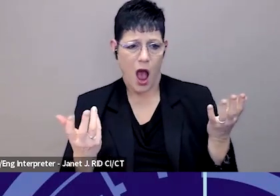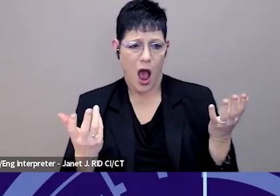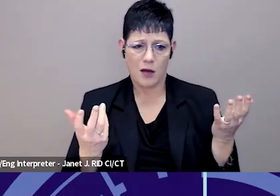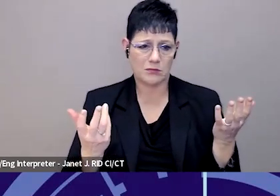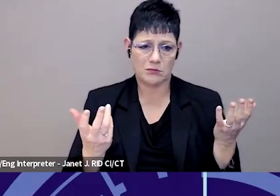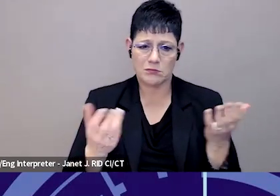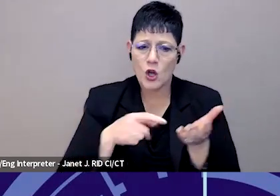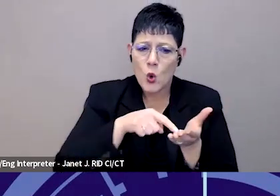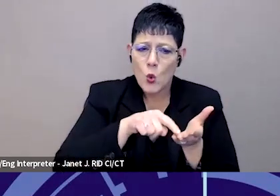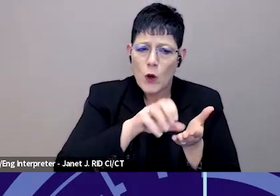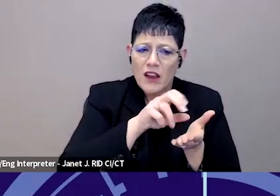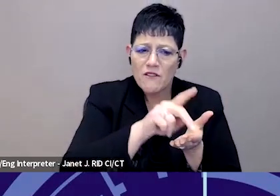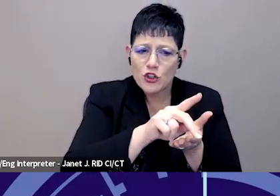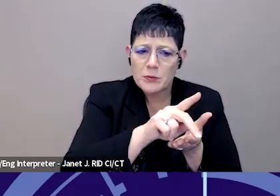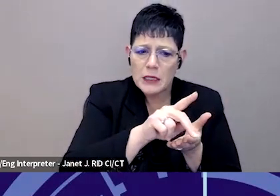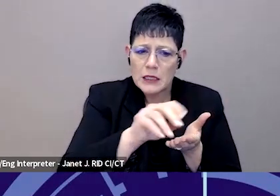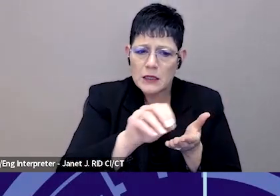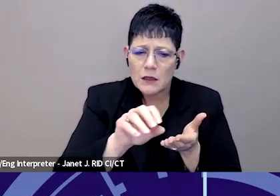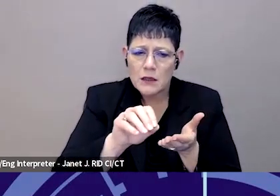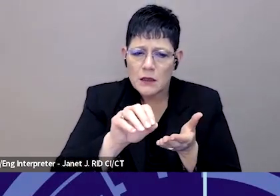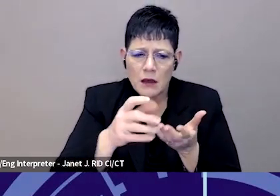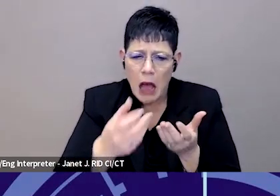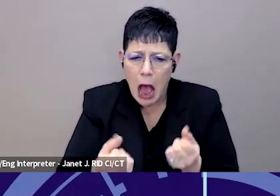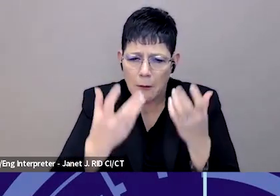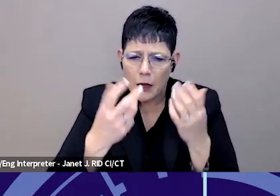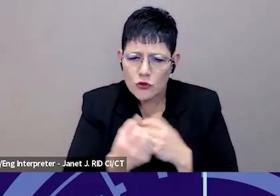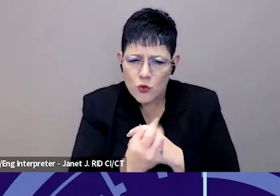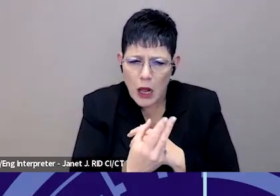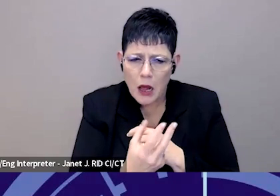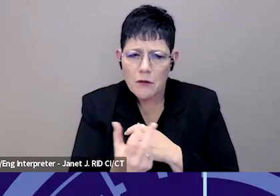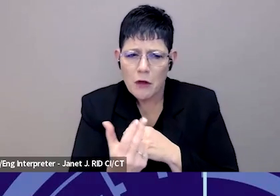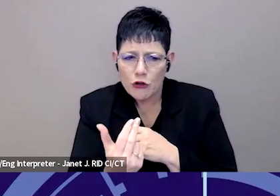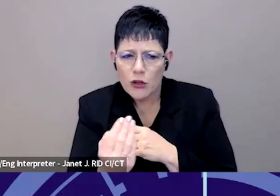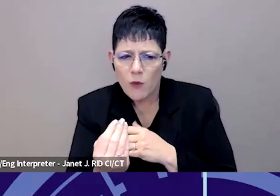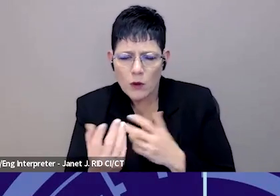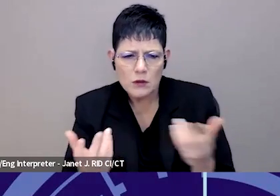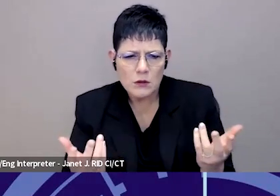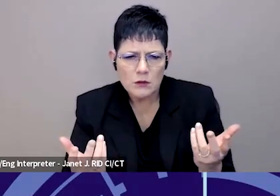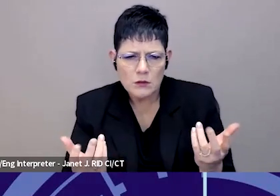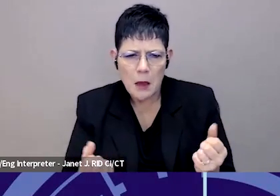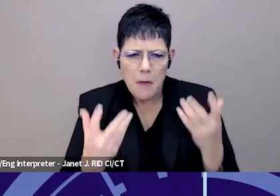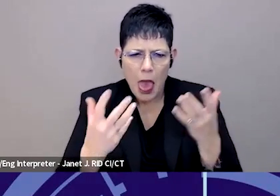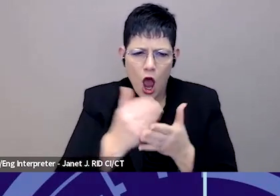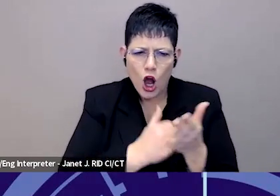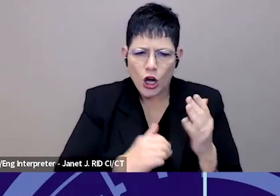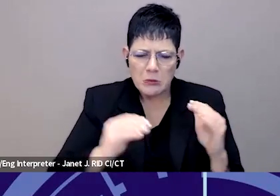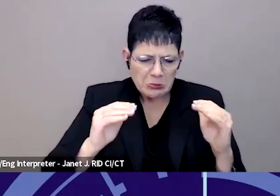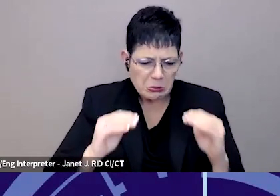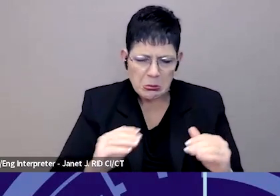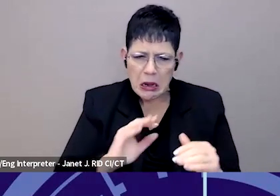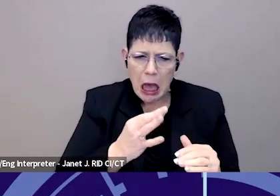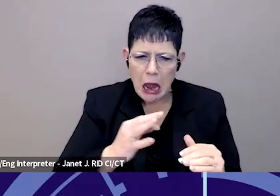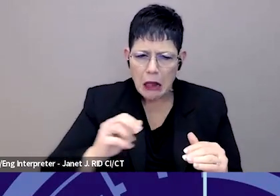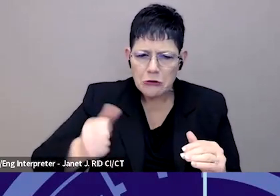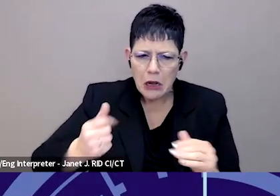reimbursement rates that were as low as 12, 13, 14. And our workers were still only making $9 to $10. And so we have